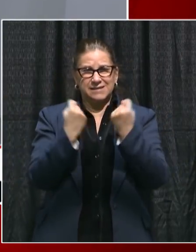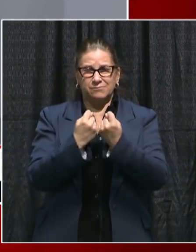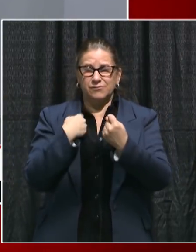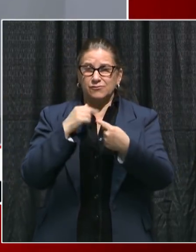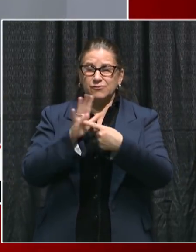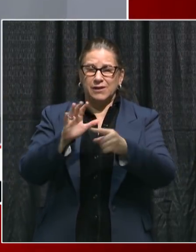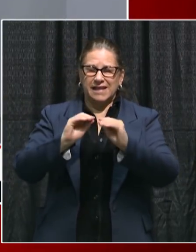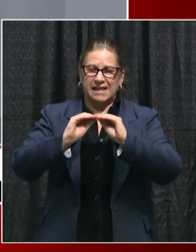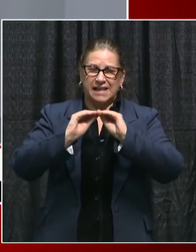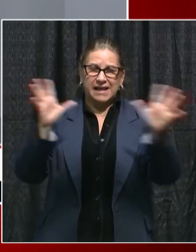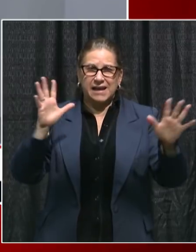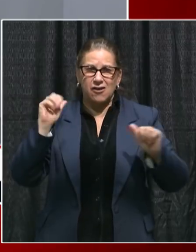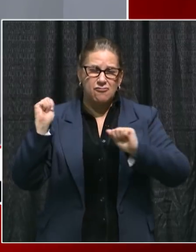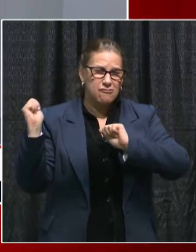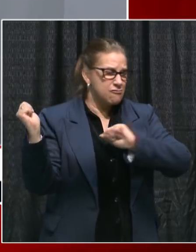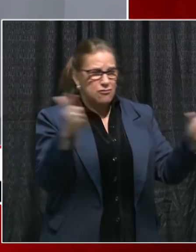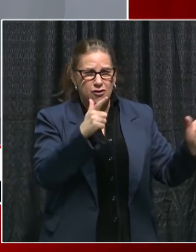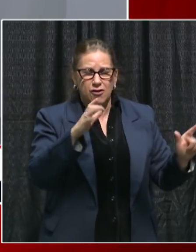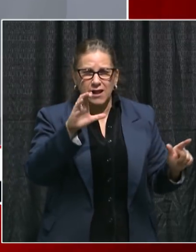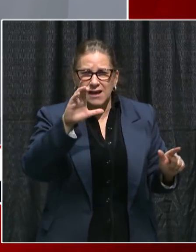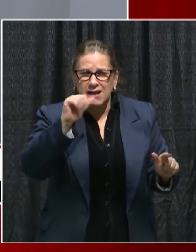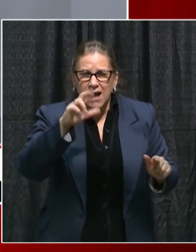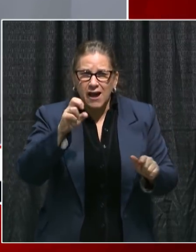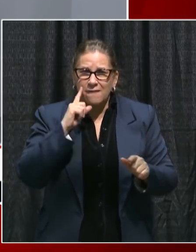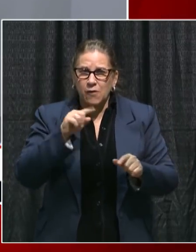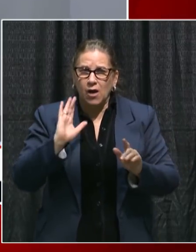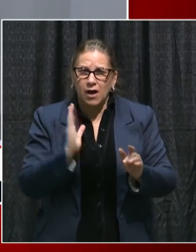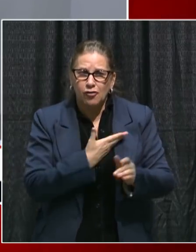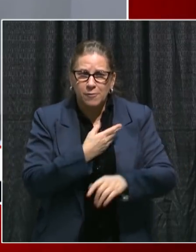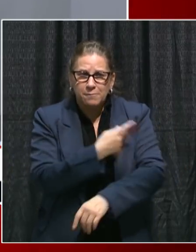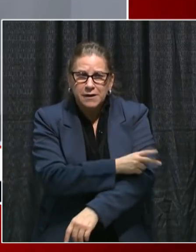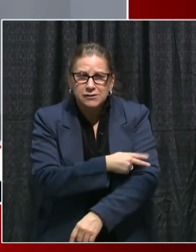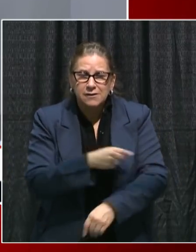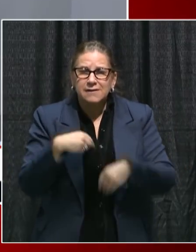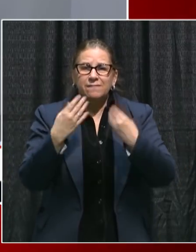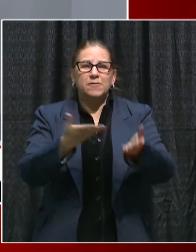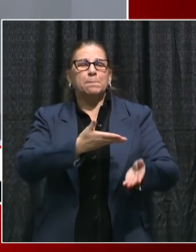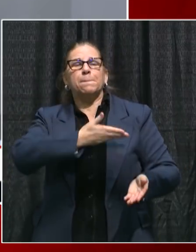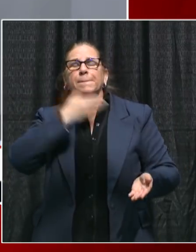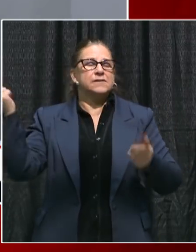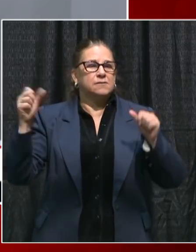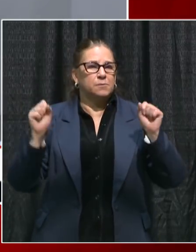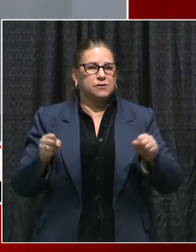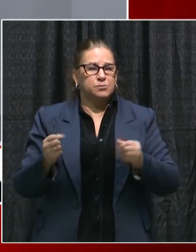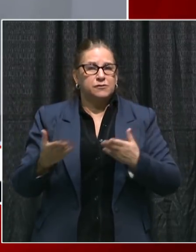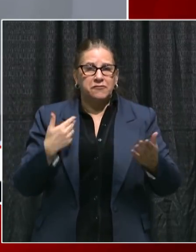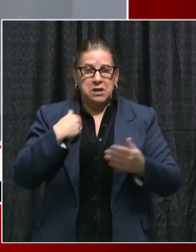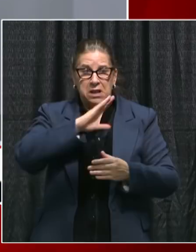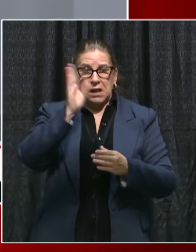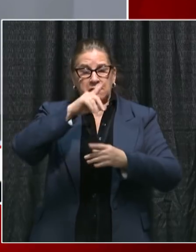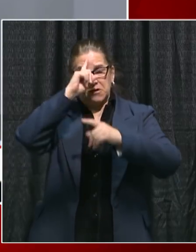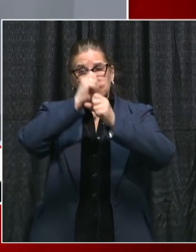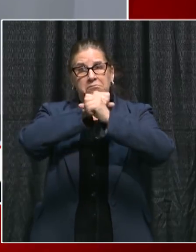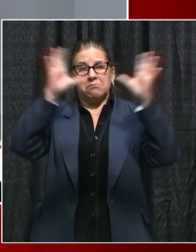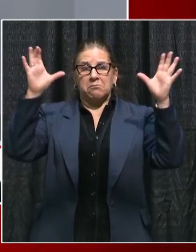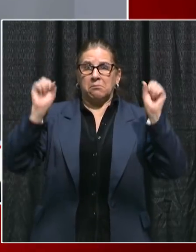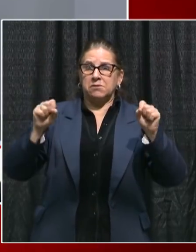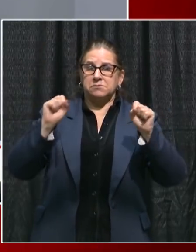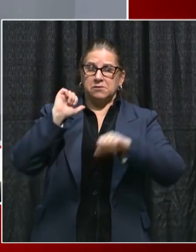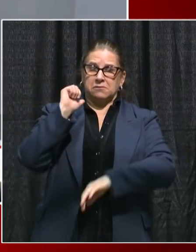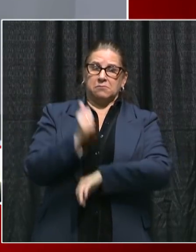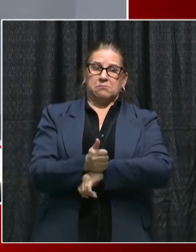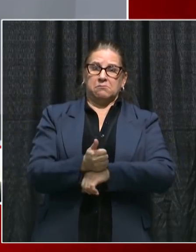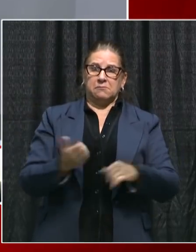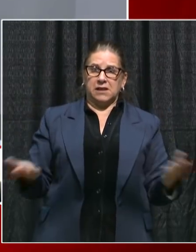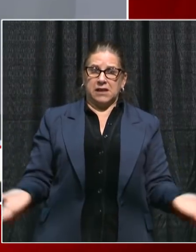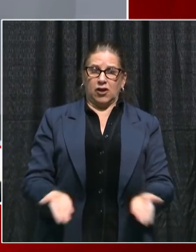we serve. Like everyone, we hope not to ever use this place, but we're proud to be here with our district and federal partners for